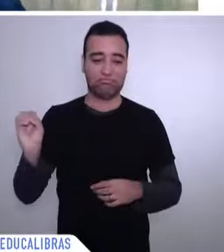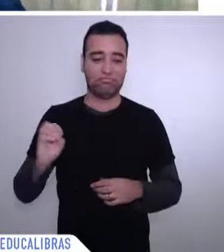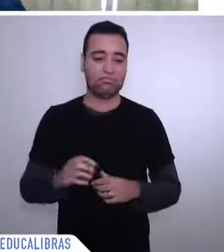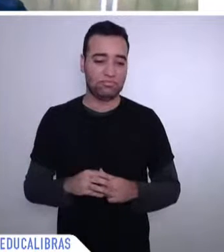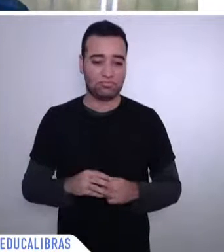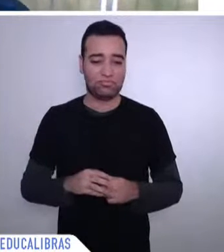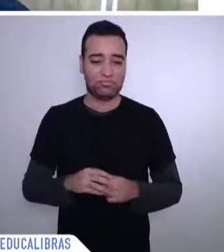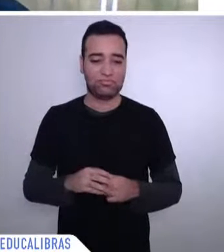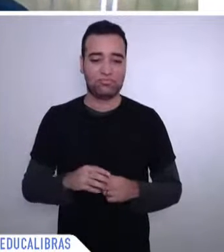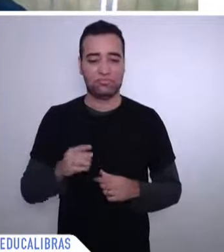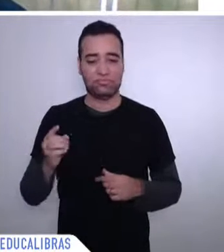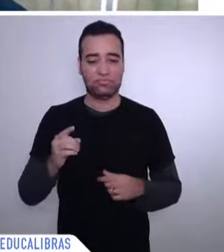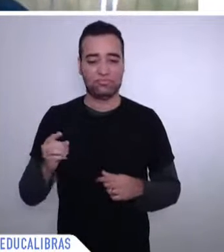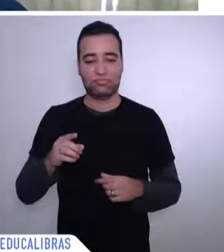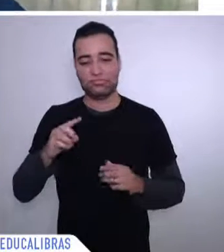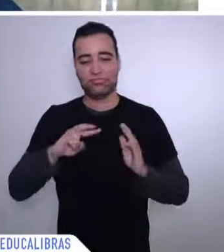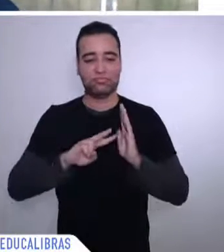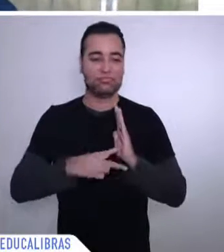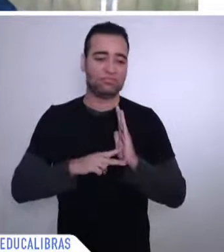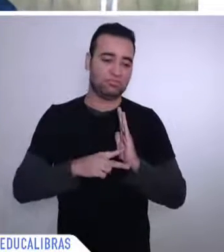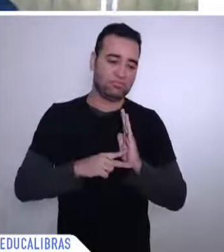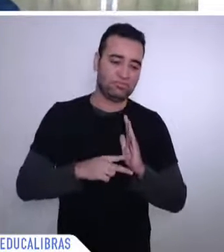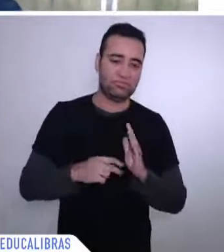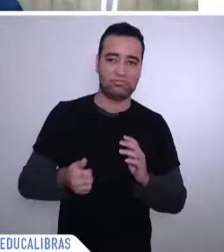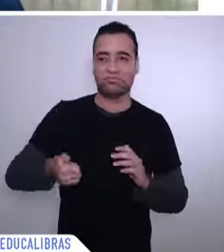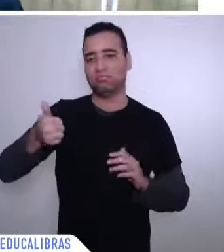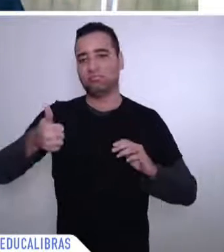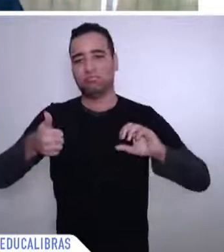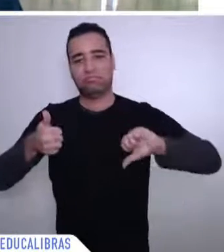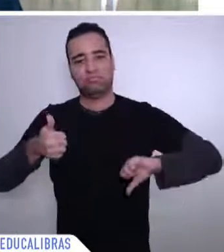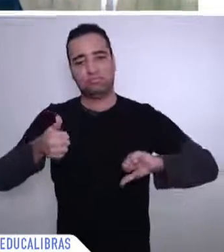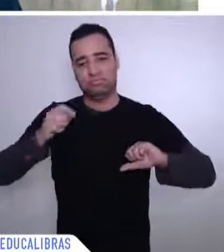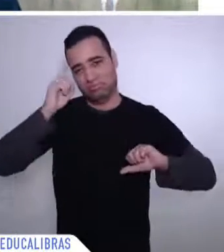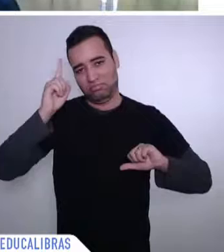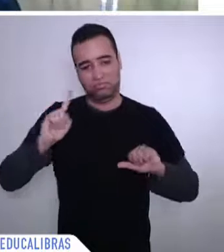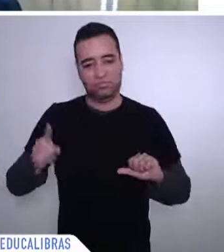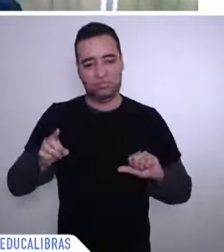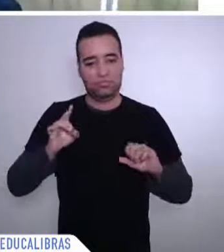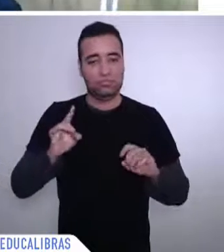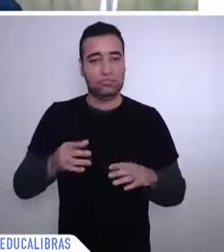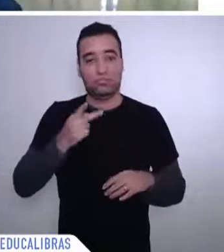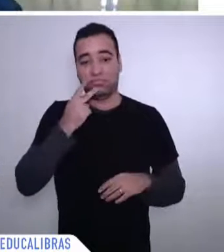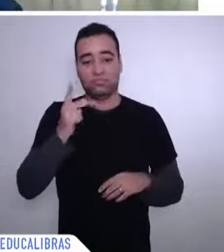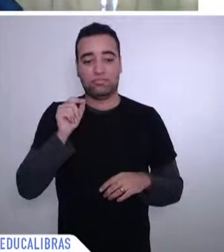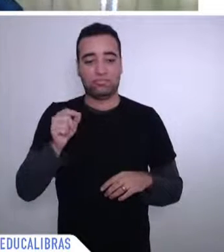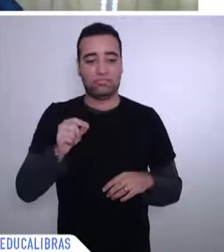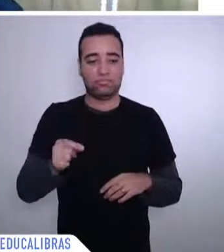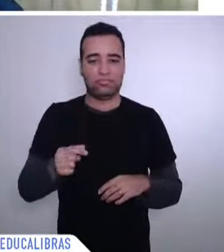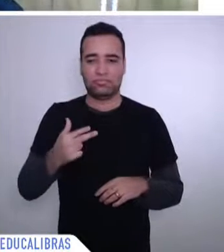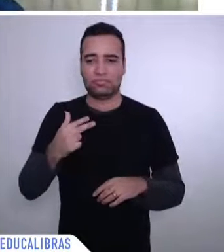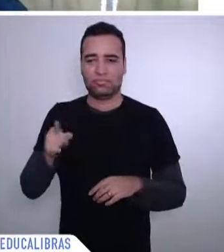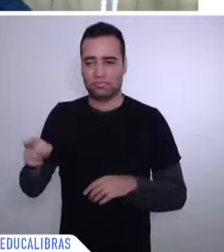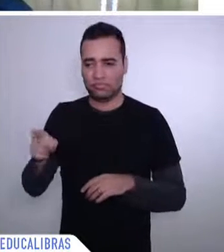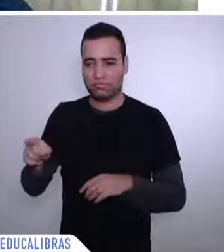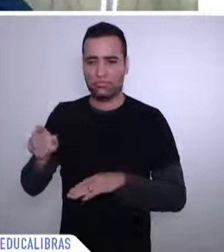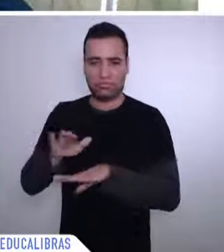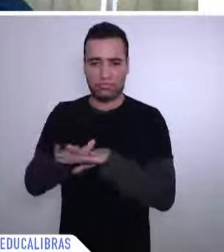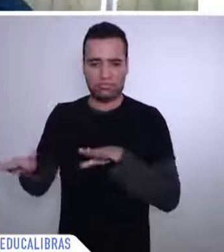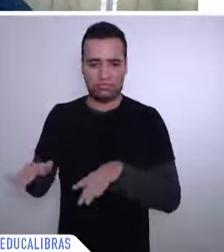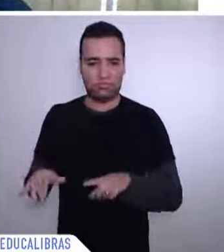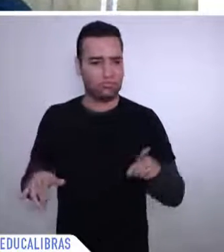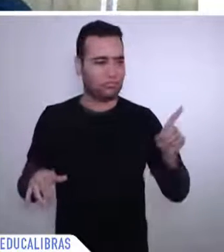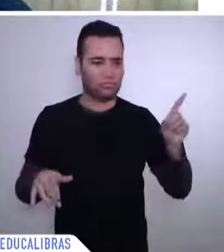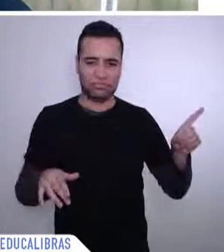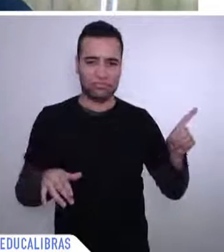us. I am not getting into the merit whether it's efficient or not, but unions cannot